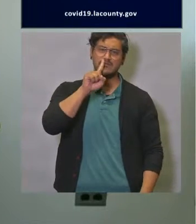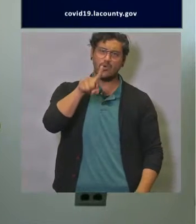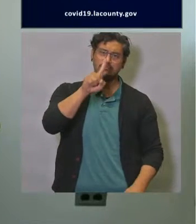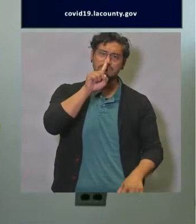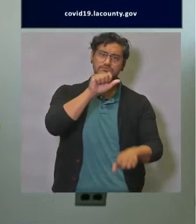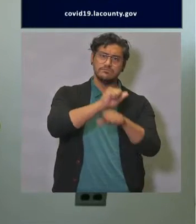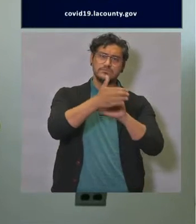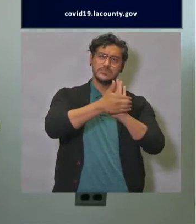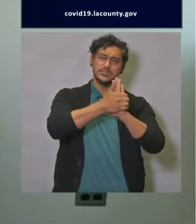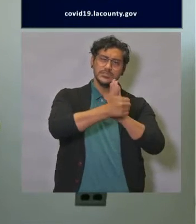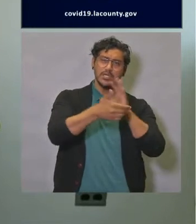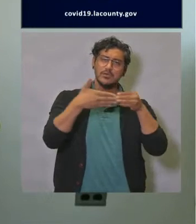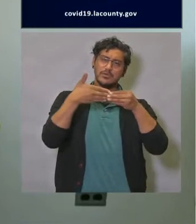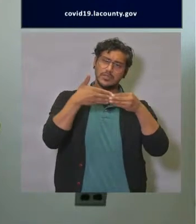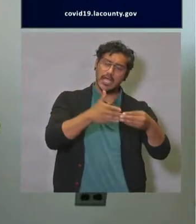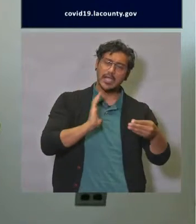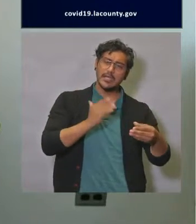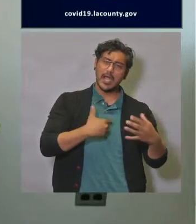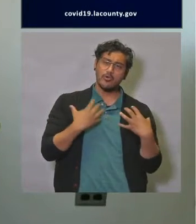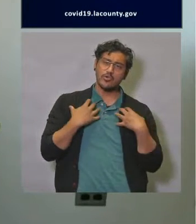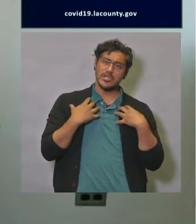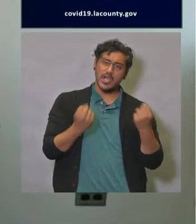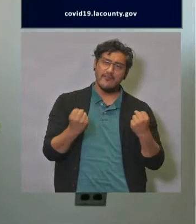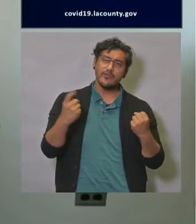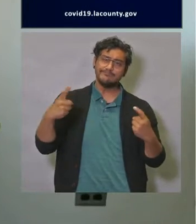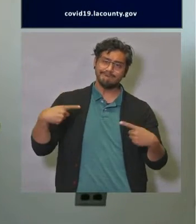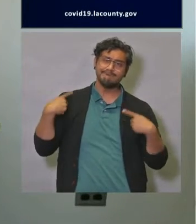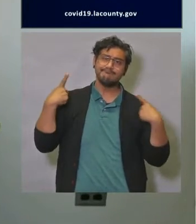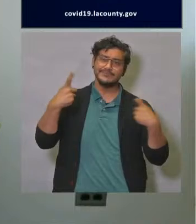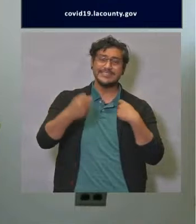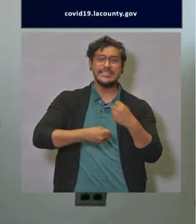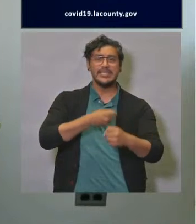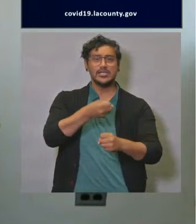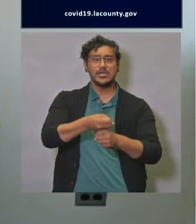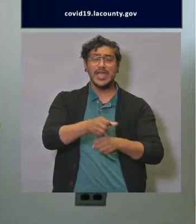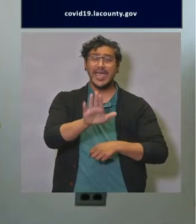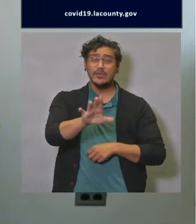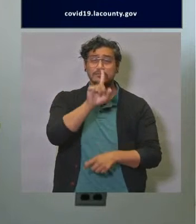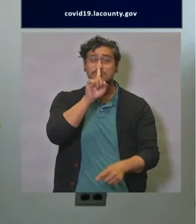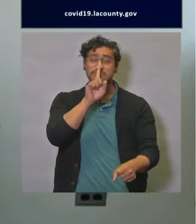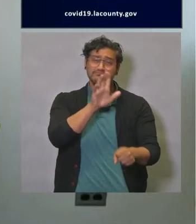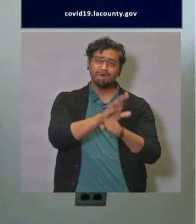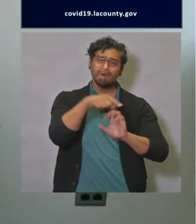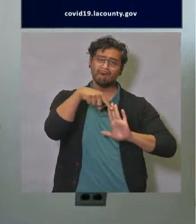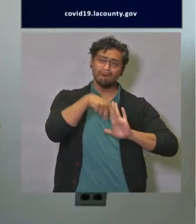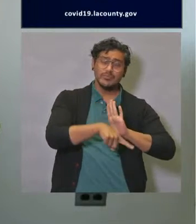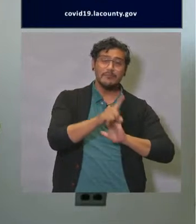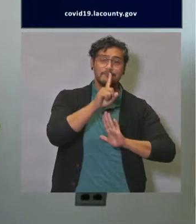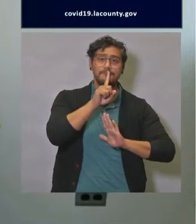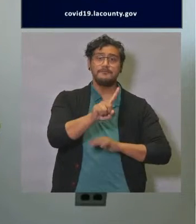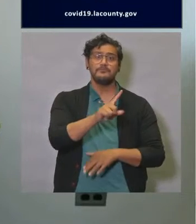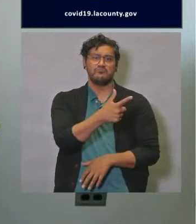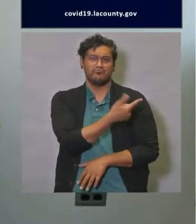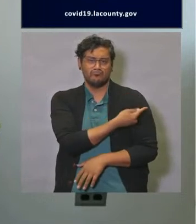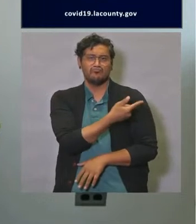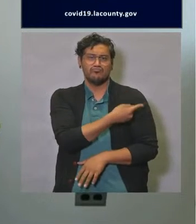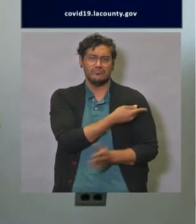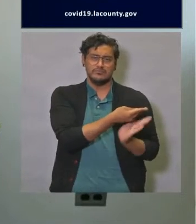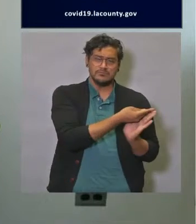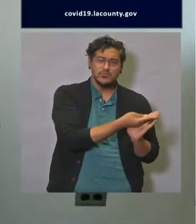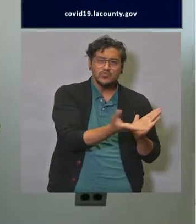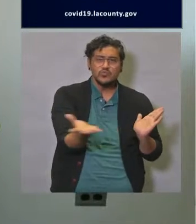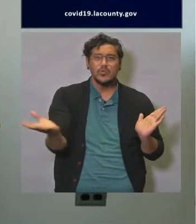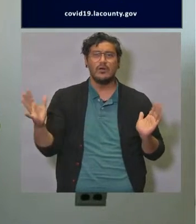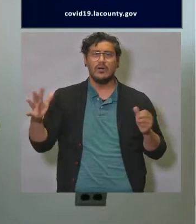our response and recovery efforts this past year, and for your deep commitment to supporting vaccination efforts across the